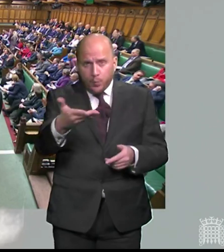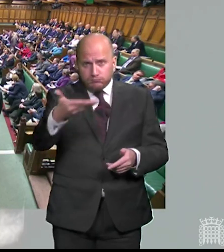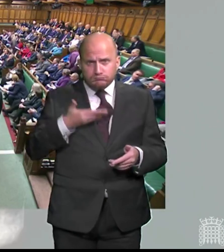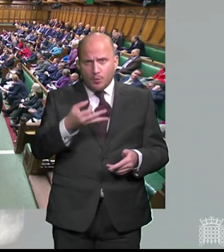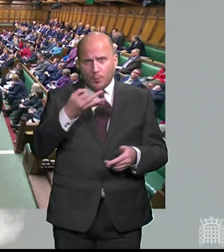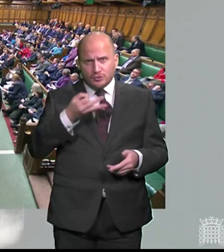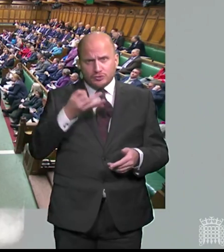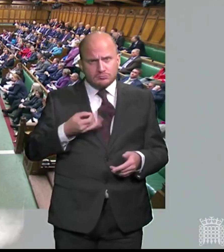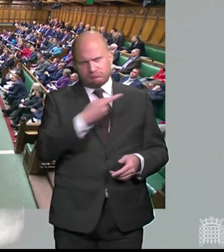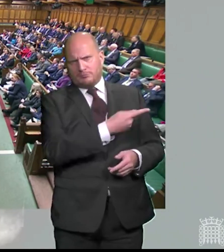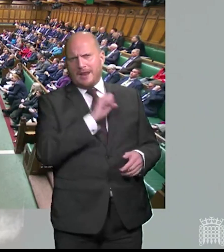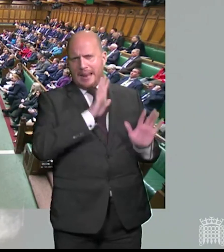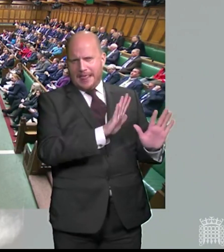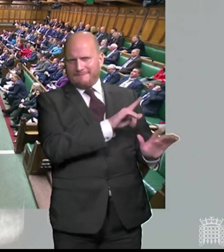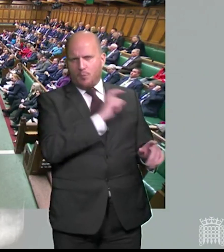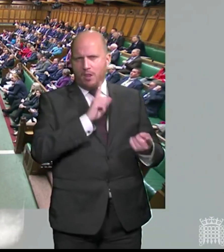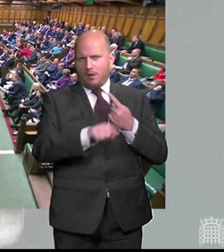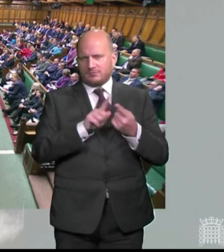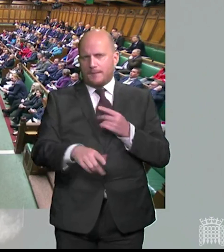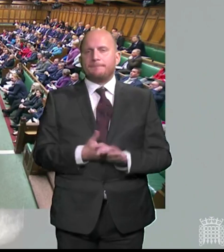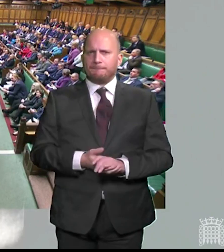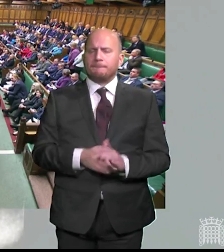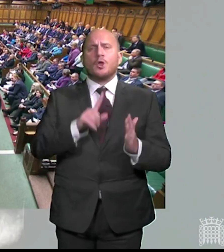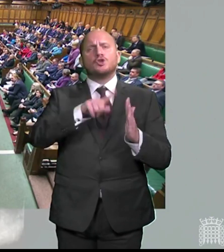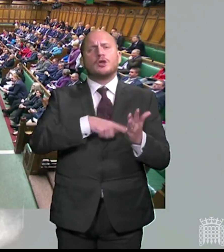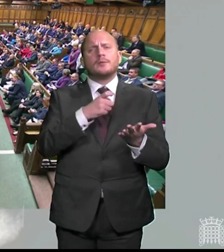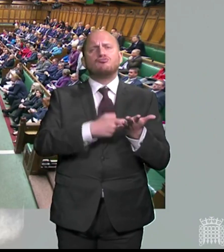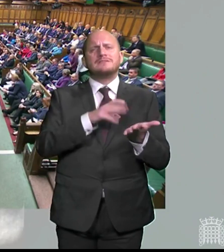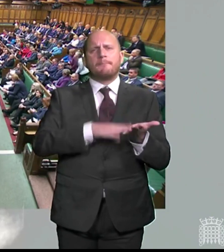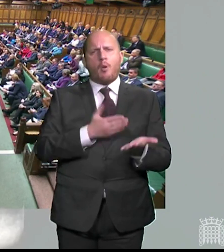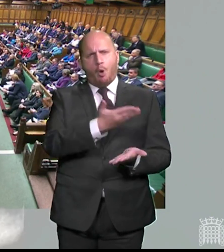and working Britons would pay the price. She asked